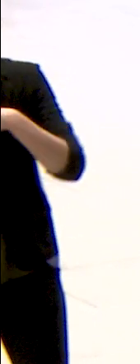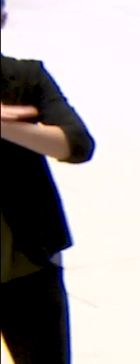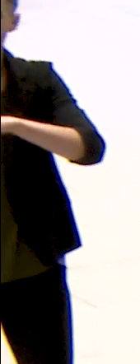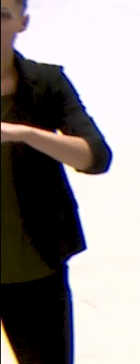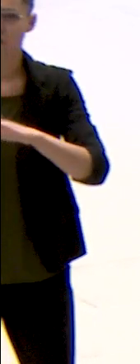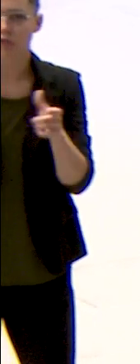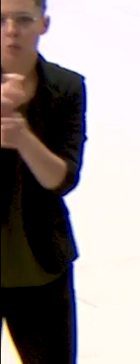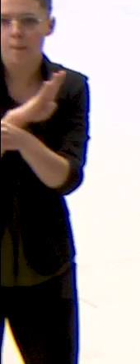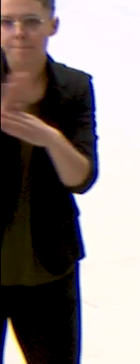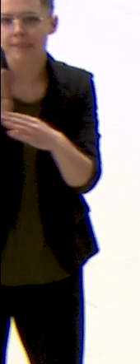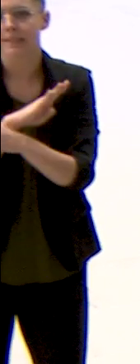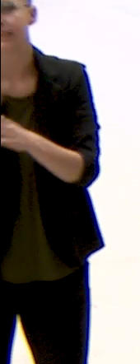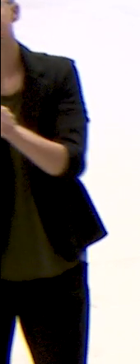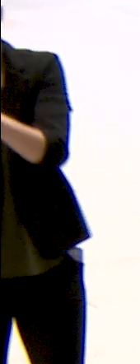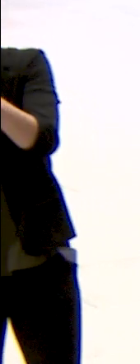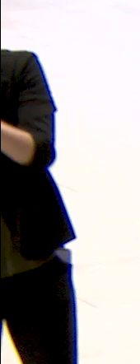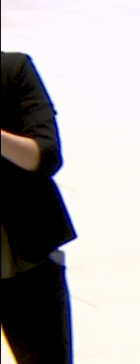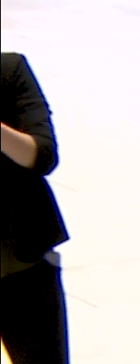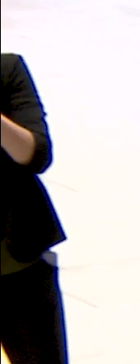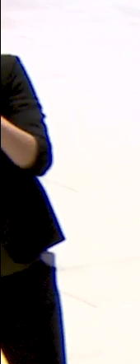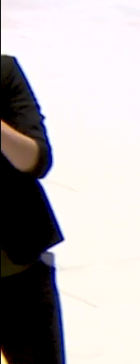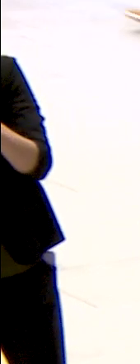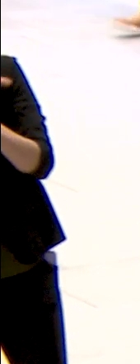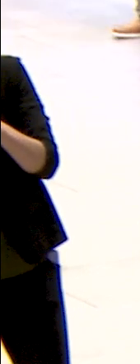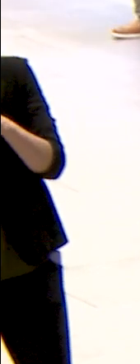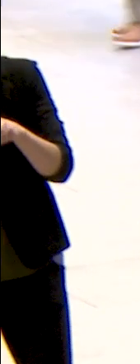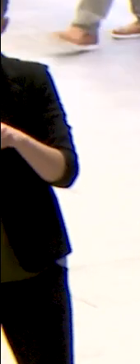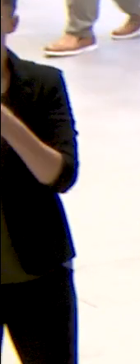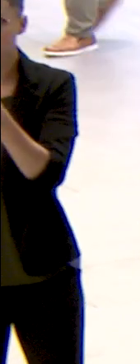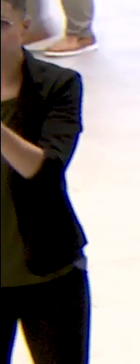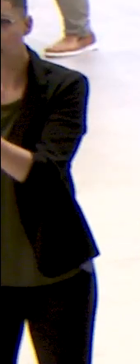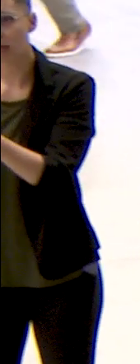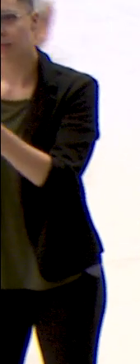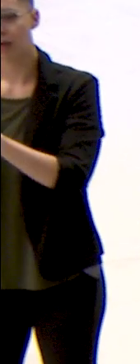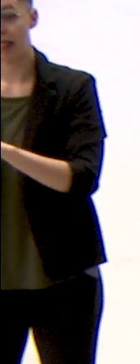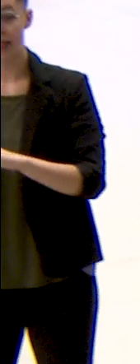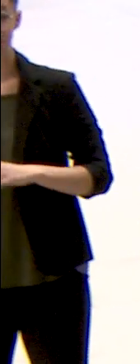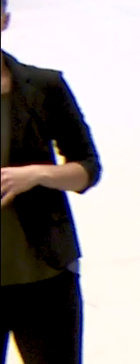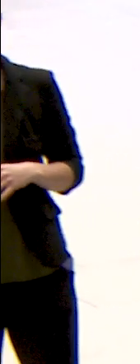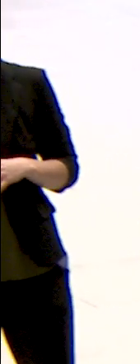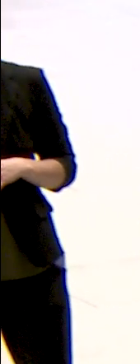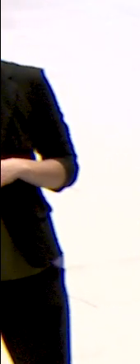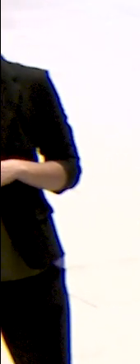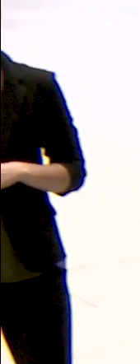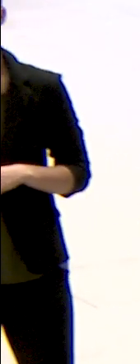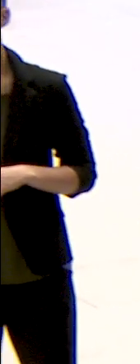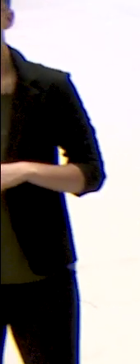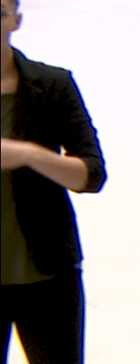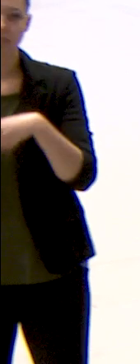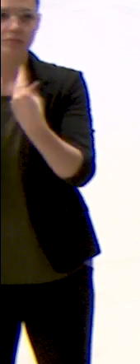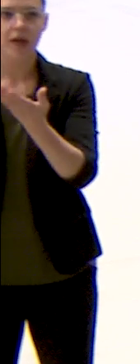doing this good work in the community, you know, whether they are just someone who's kind of blown up on TikTok by giving, you know, financial advice